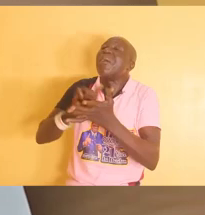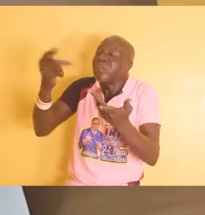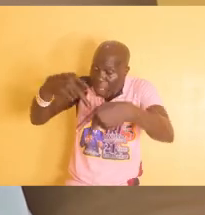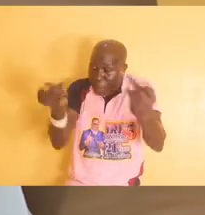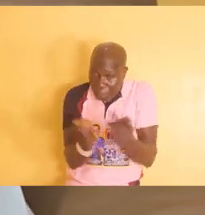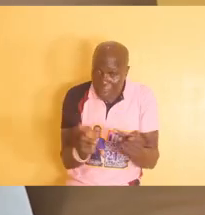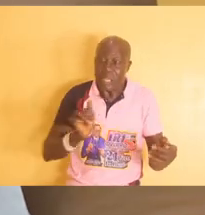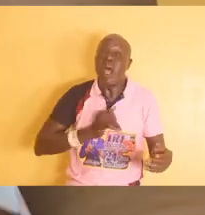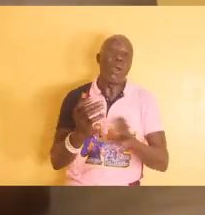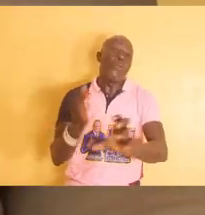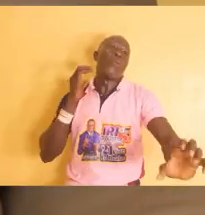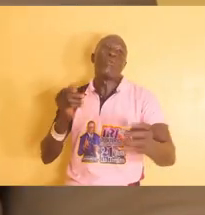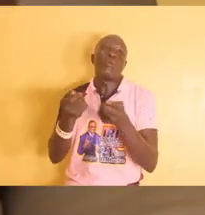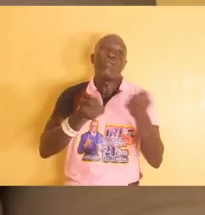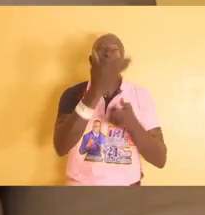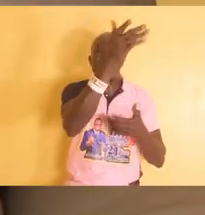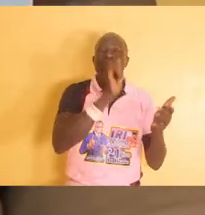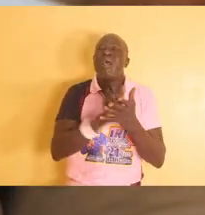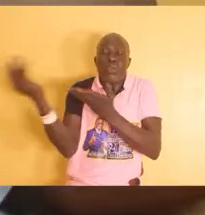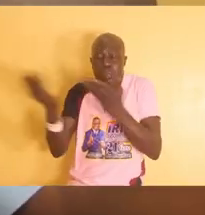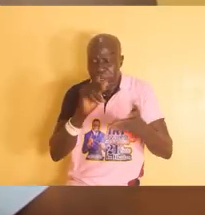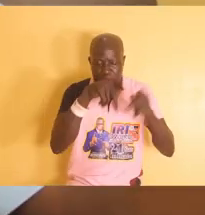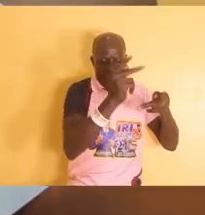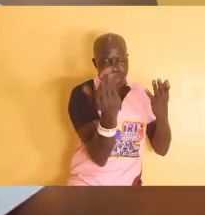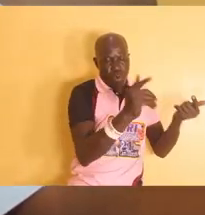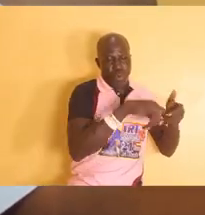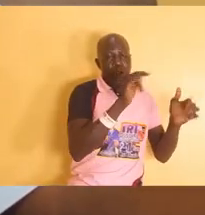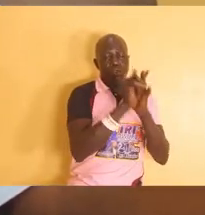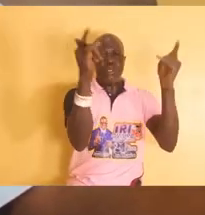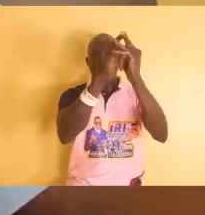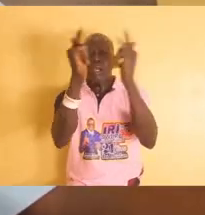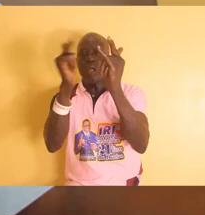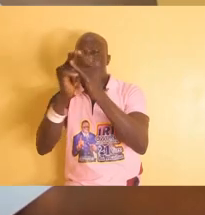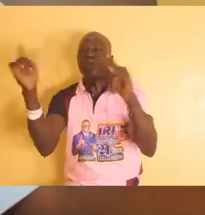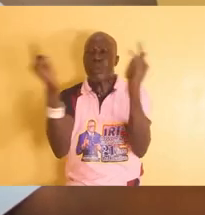That is exactly. Ọkọ̀ wa máa wà ń bẹ̀. Abẹ́kù bí bẹ́ẹ̀. Yóò máa kó àwọn èèyàn wa.